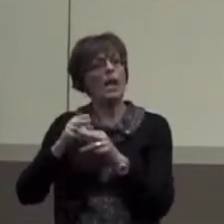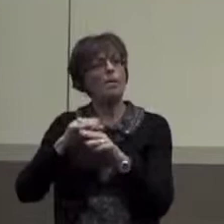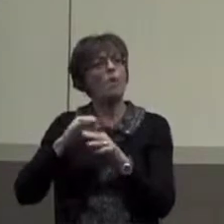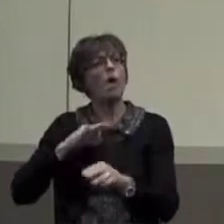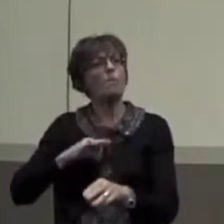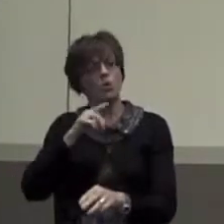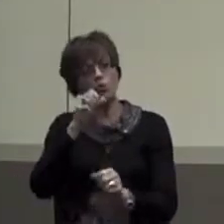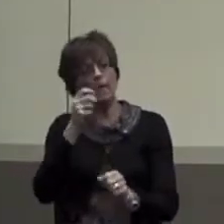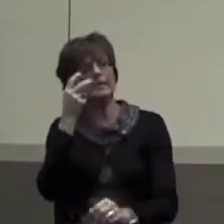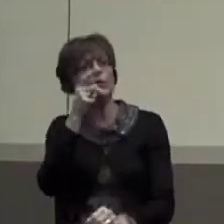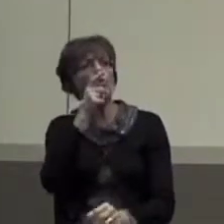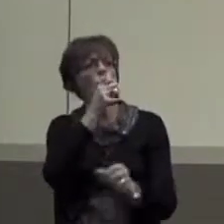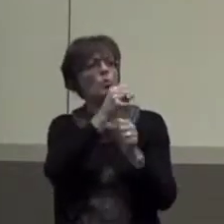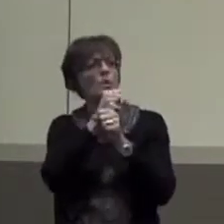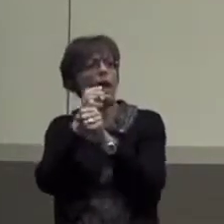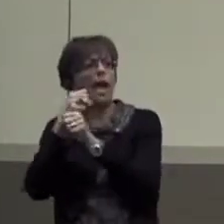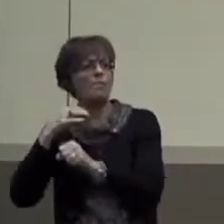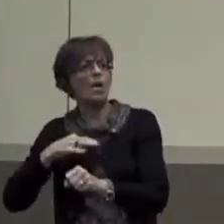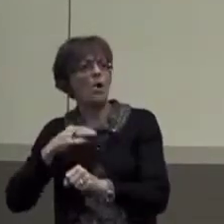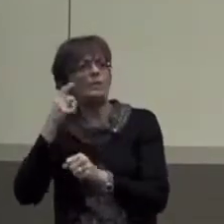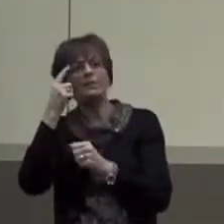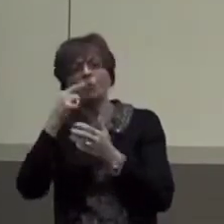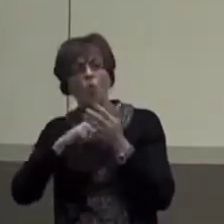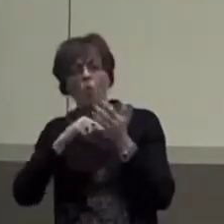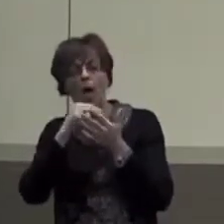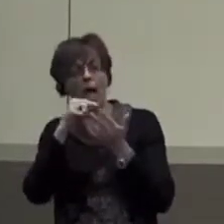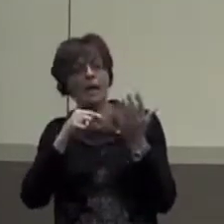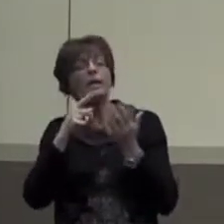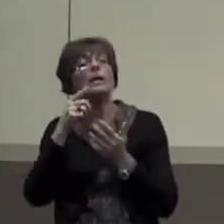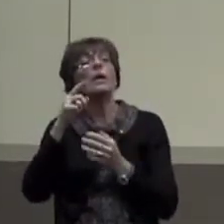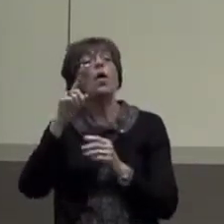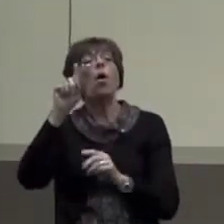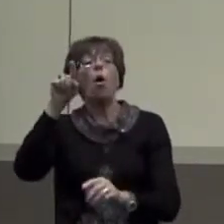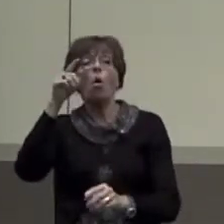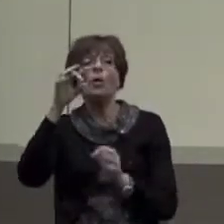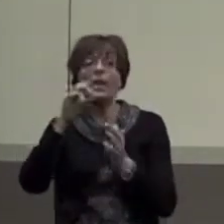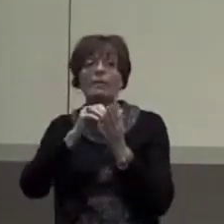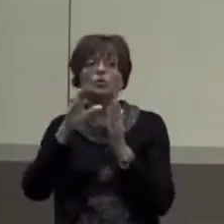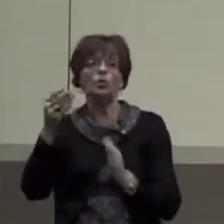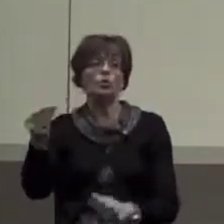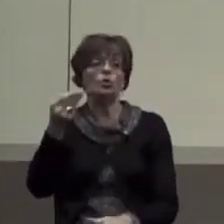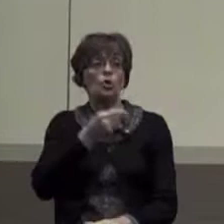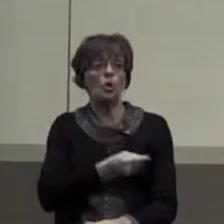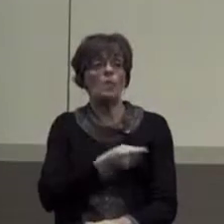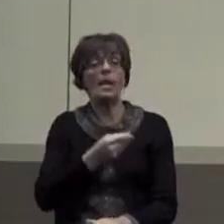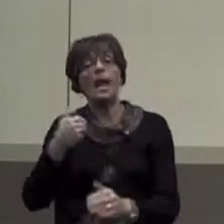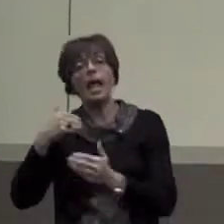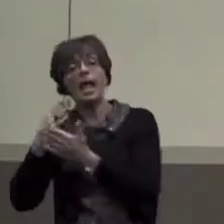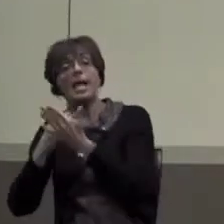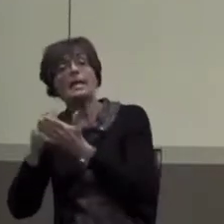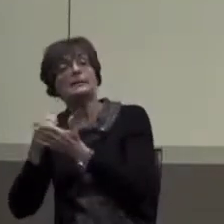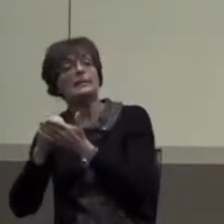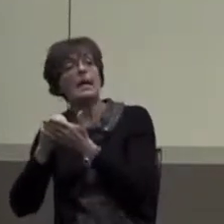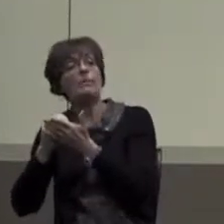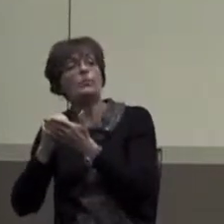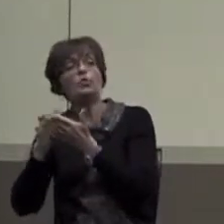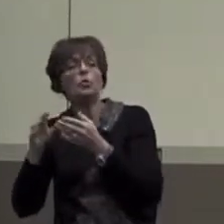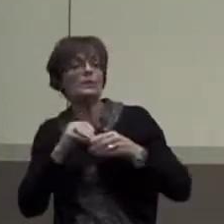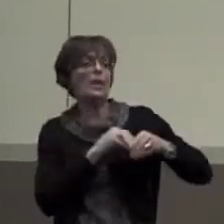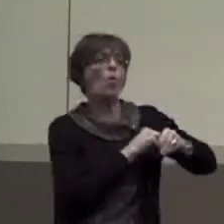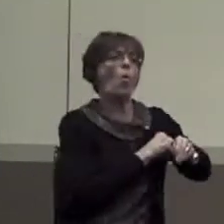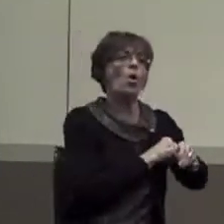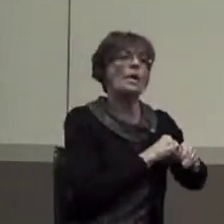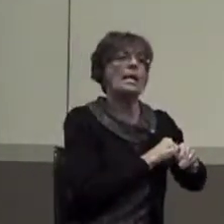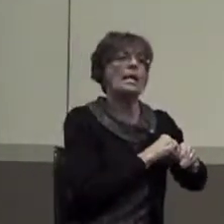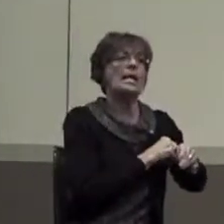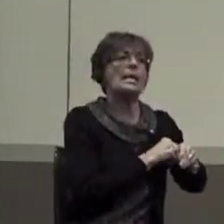was getting merits for what. But that was only if the students turned them in. Because I did have students who hoarded their merits and just had a huge stack of them and